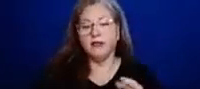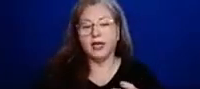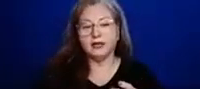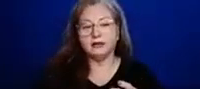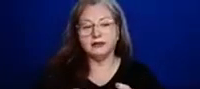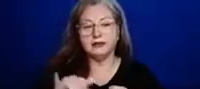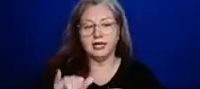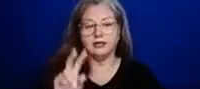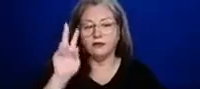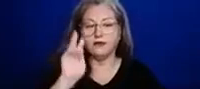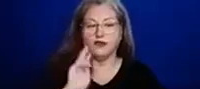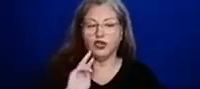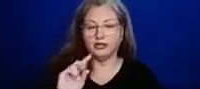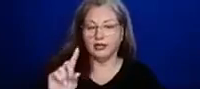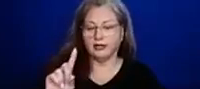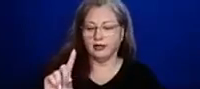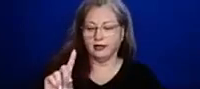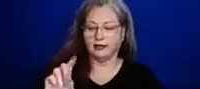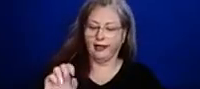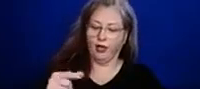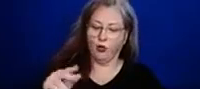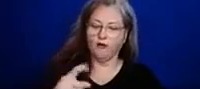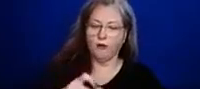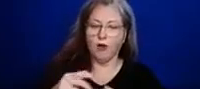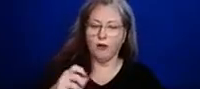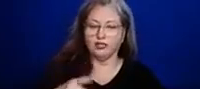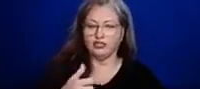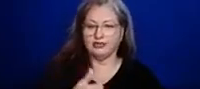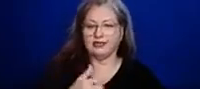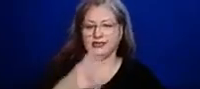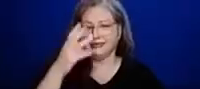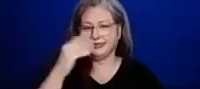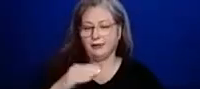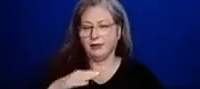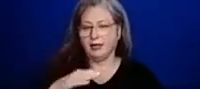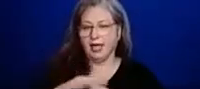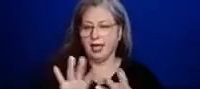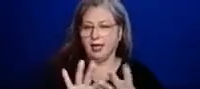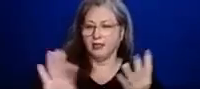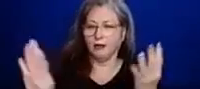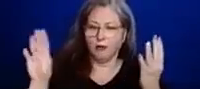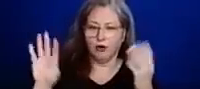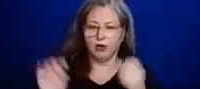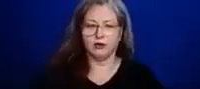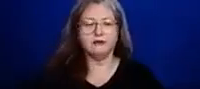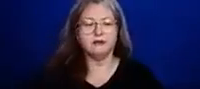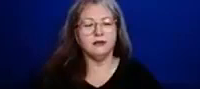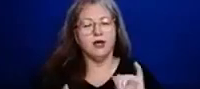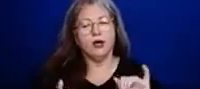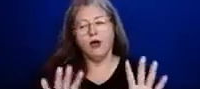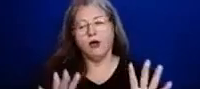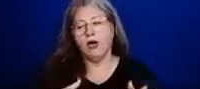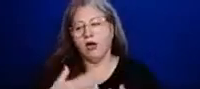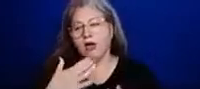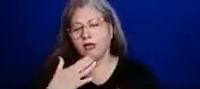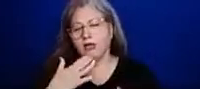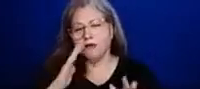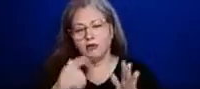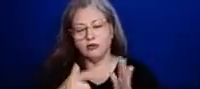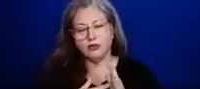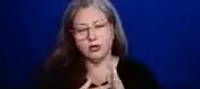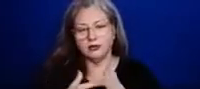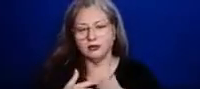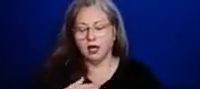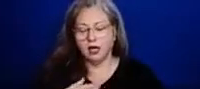de Guadalupe who is sleeping at the border. Well, I just thank you for showing us that. I